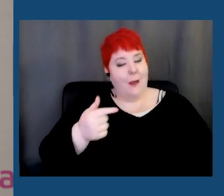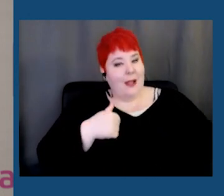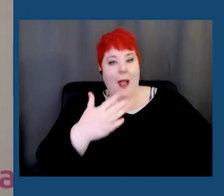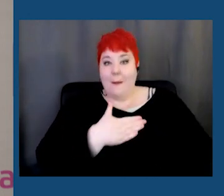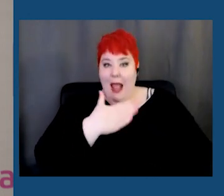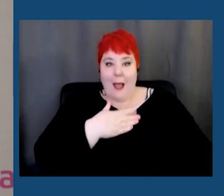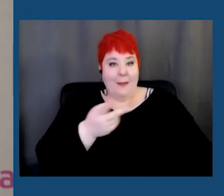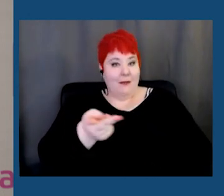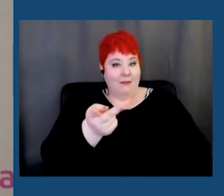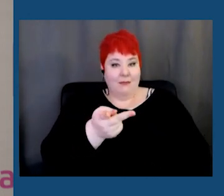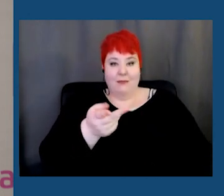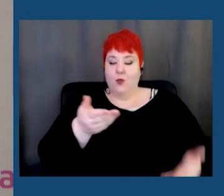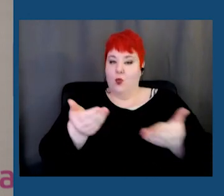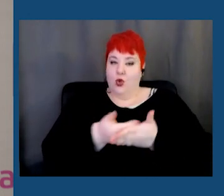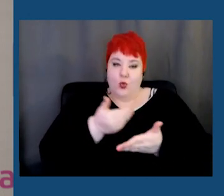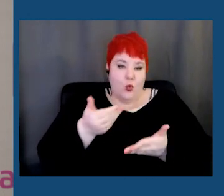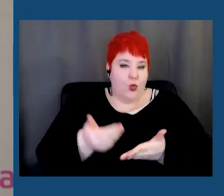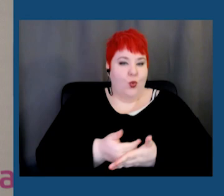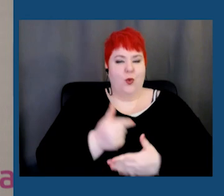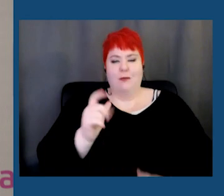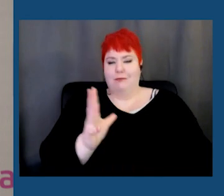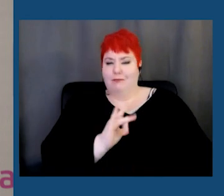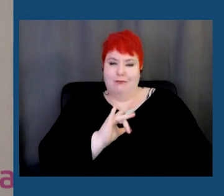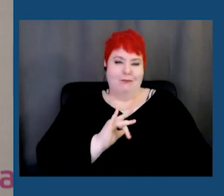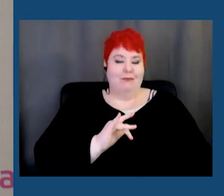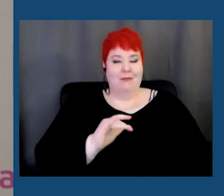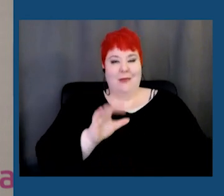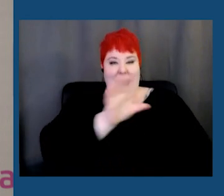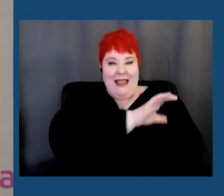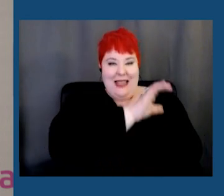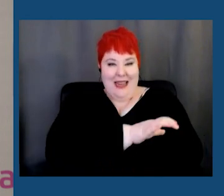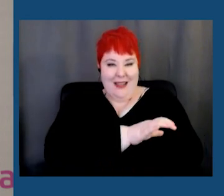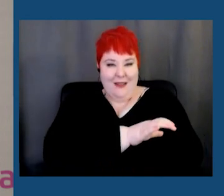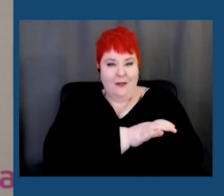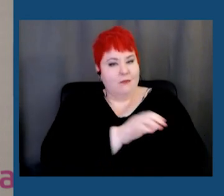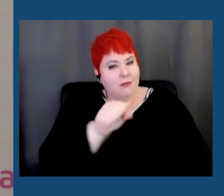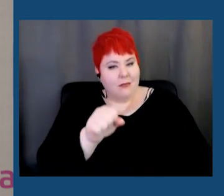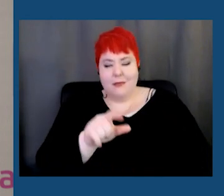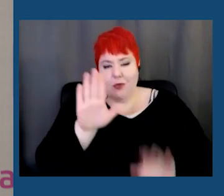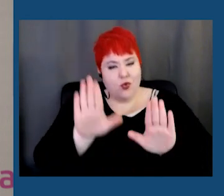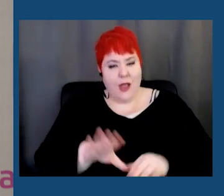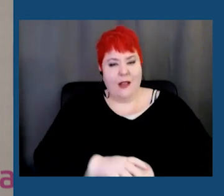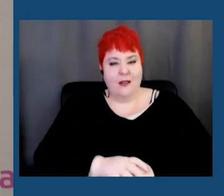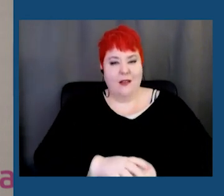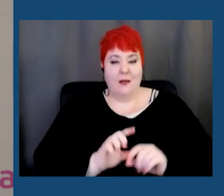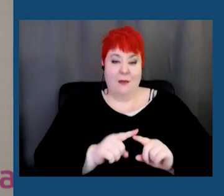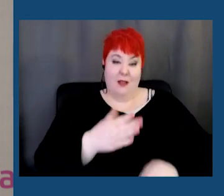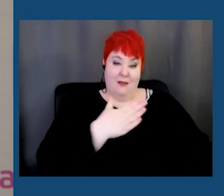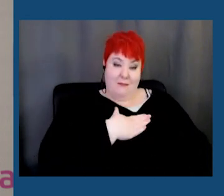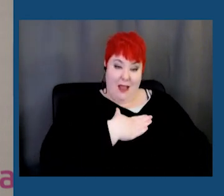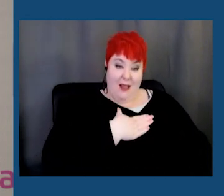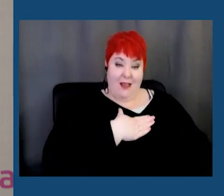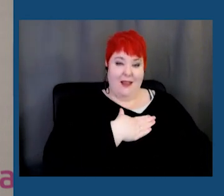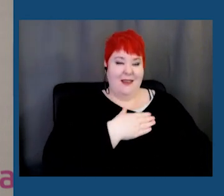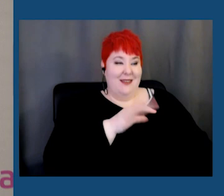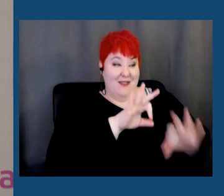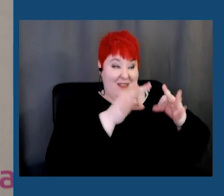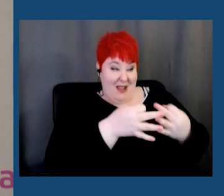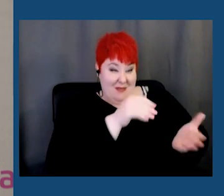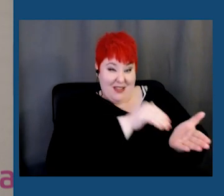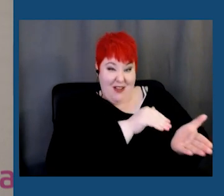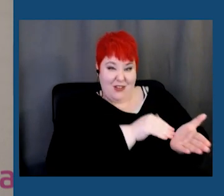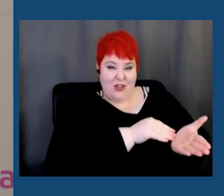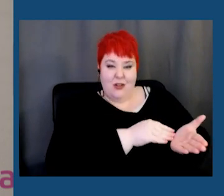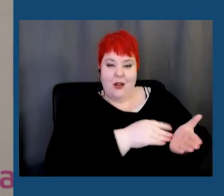newly renovated, bright clinic. But as a family physician, my work is full of examples of how our healthcare